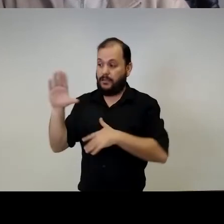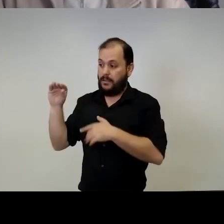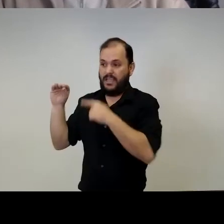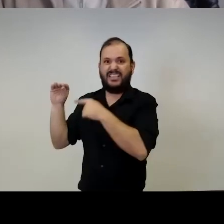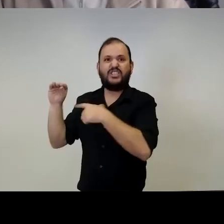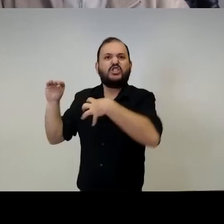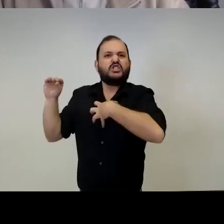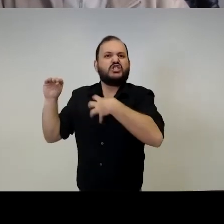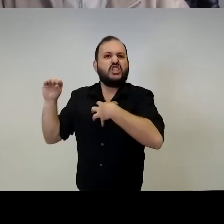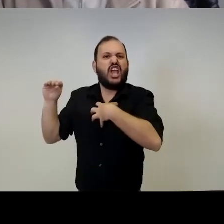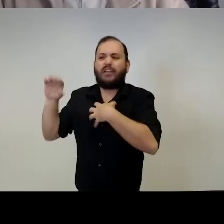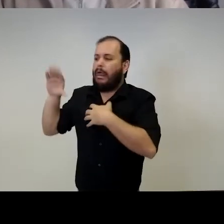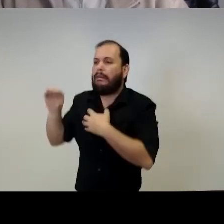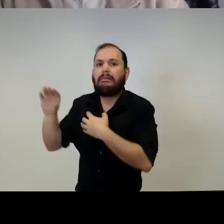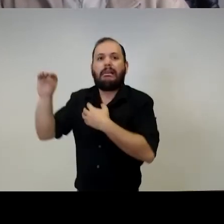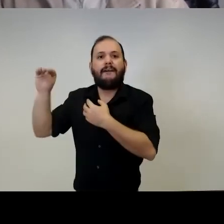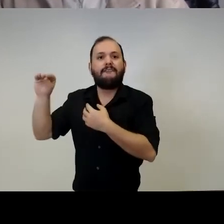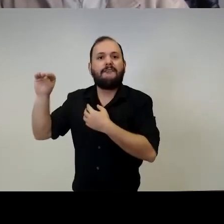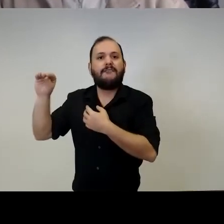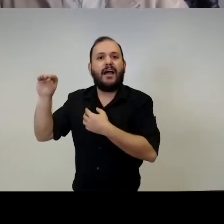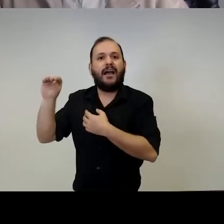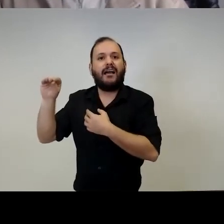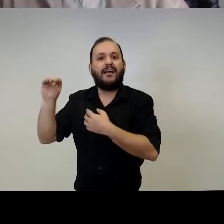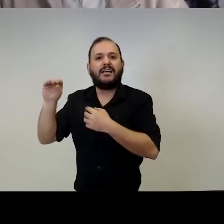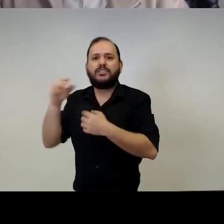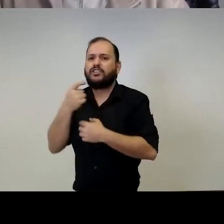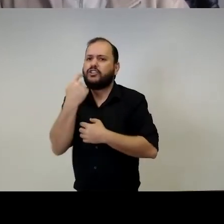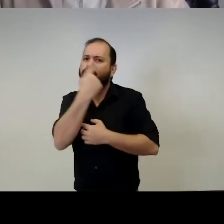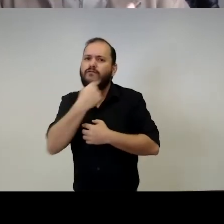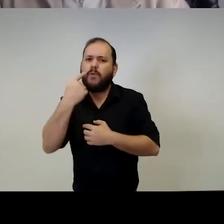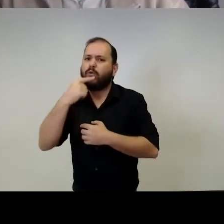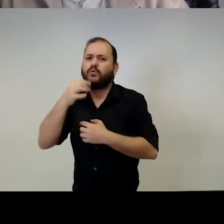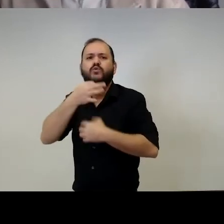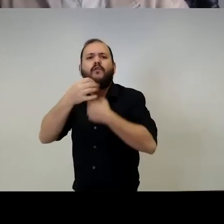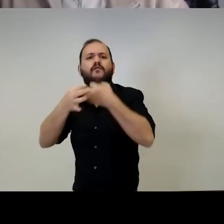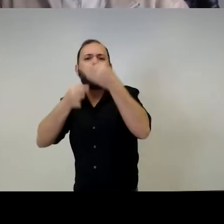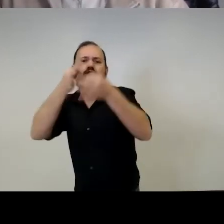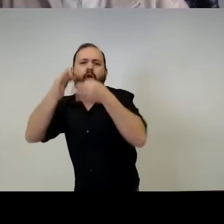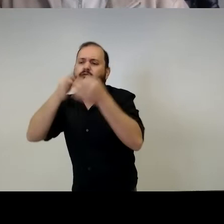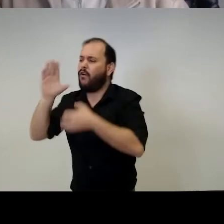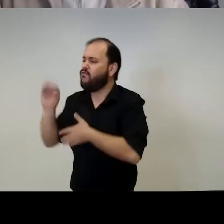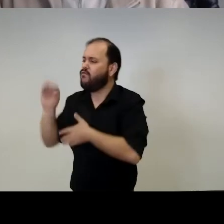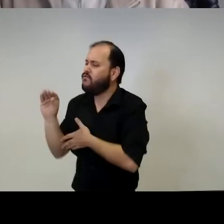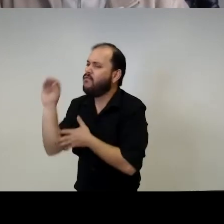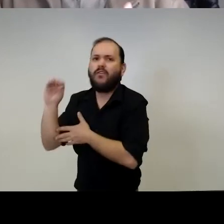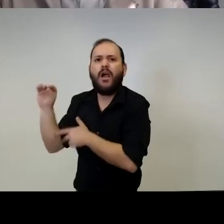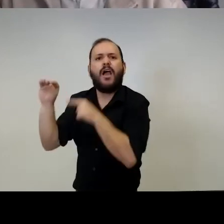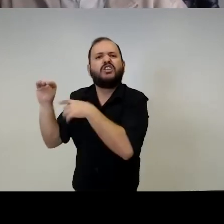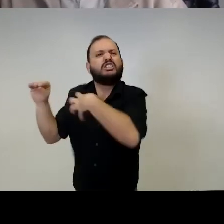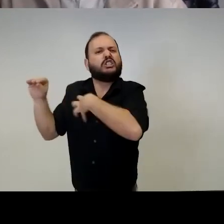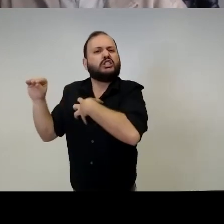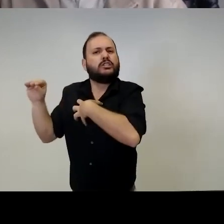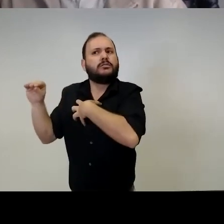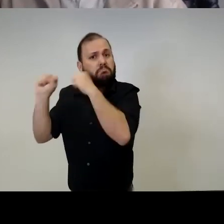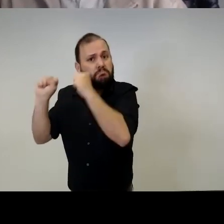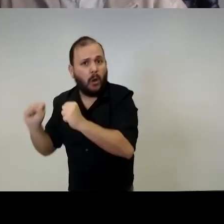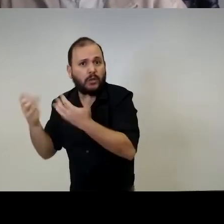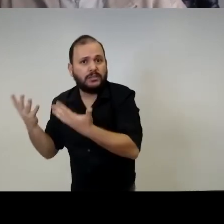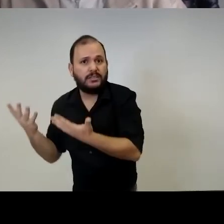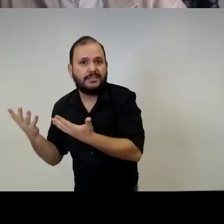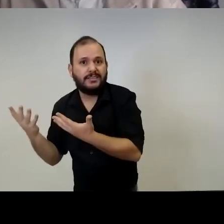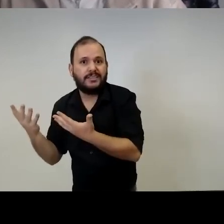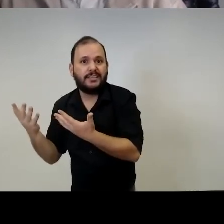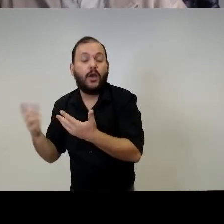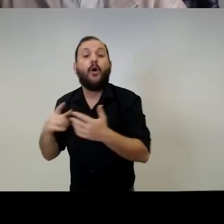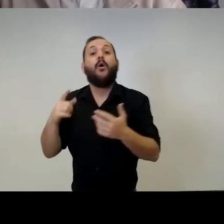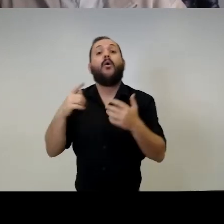things that conference interpreters never do in various settings. What are the reasons for errors and